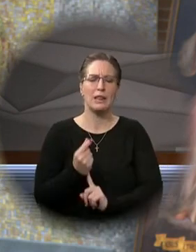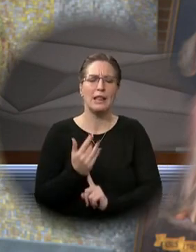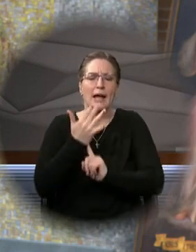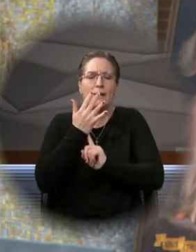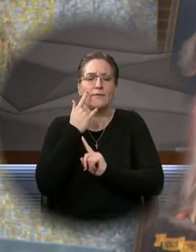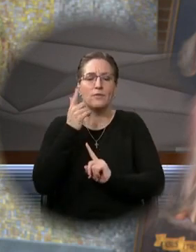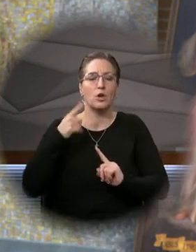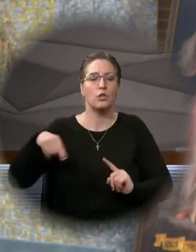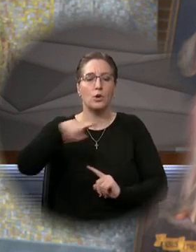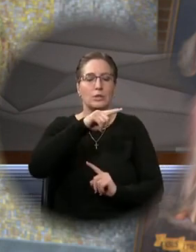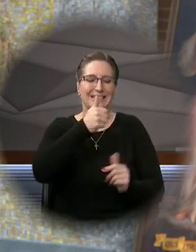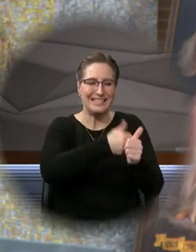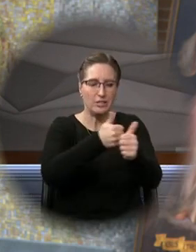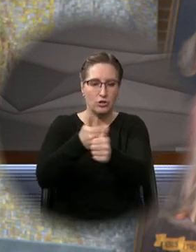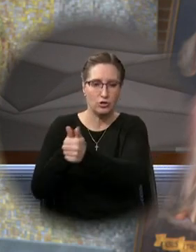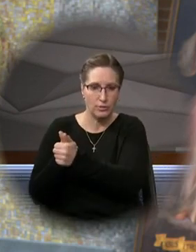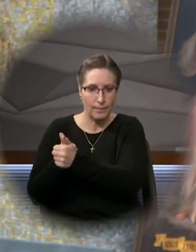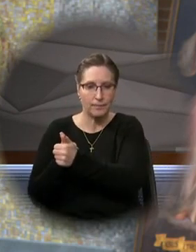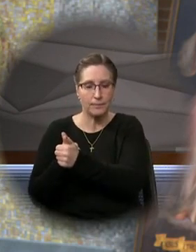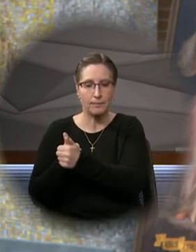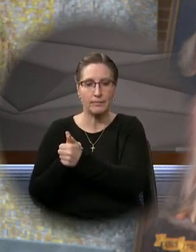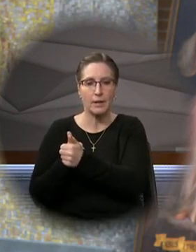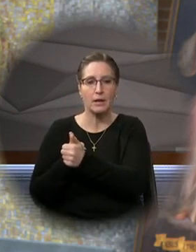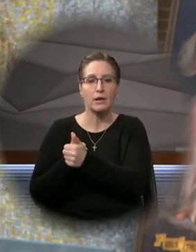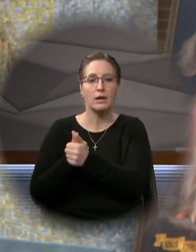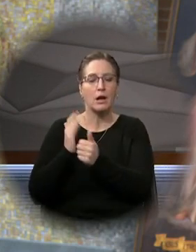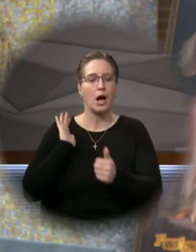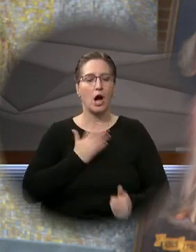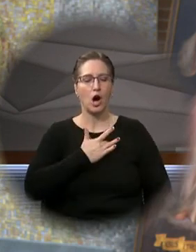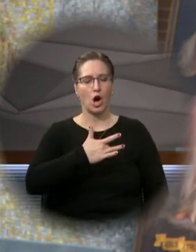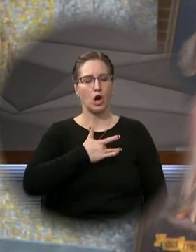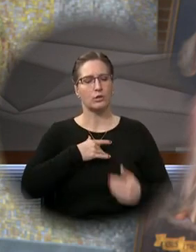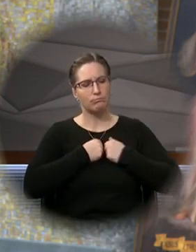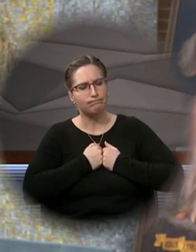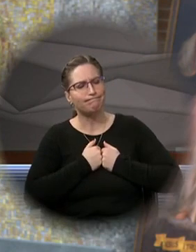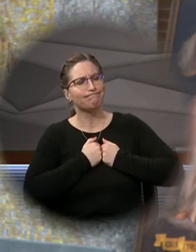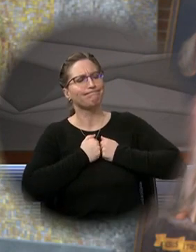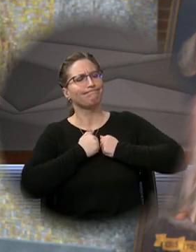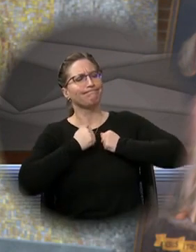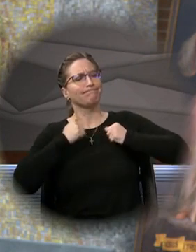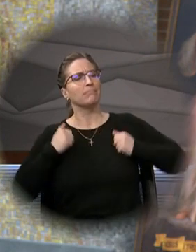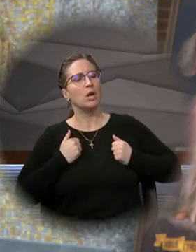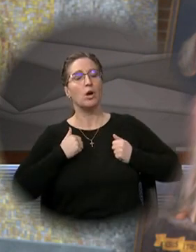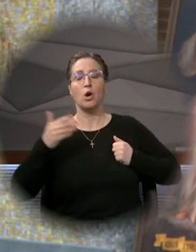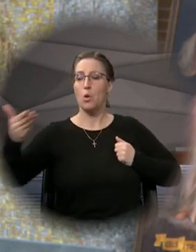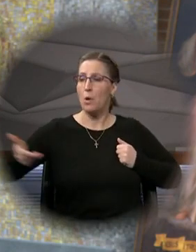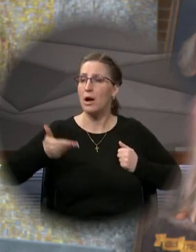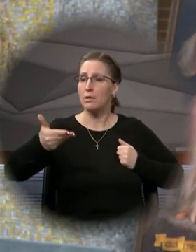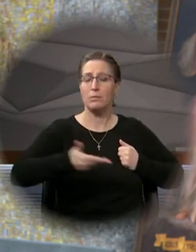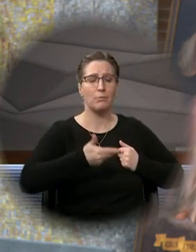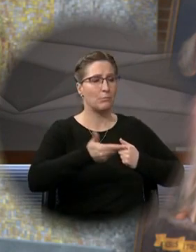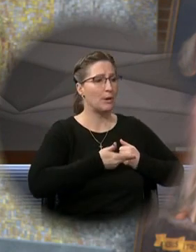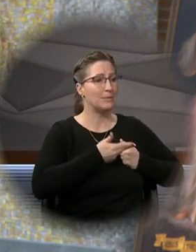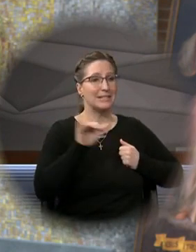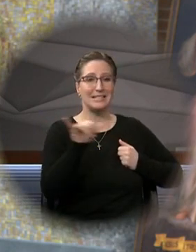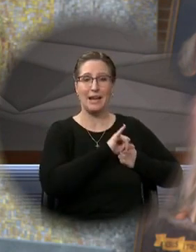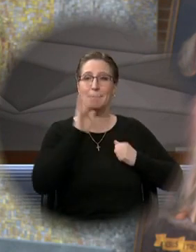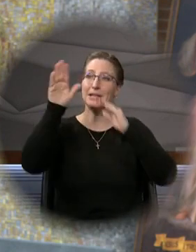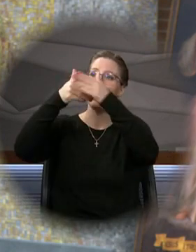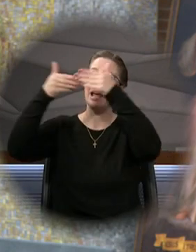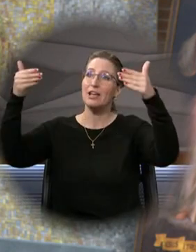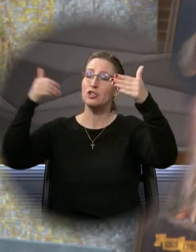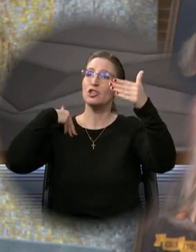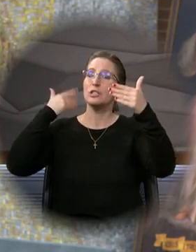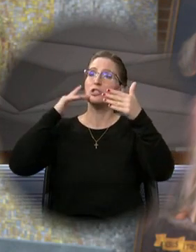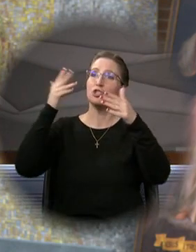faith lives of each of us, and to make our hearts open to welcoming others as the angels and shepherds